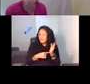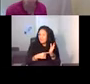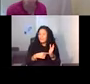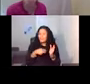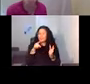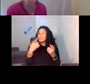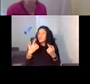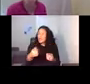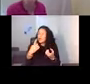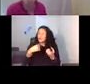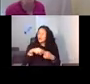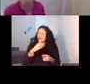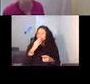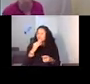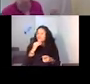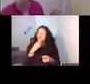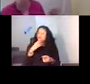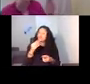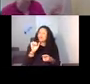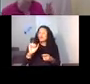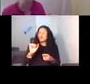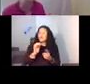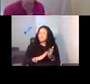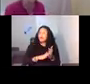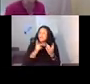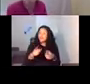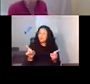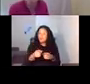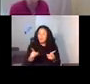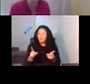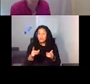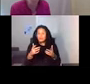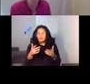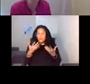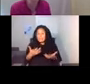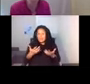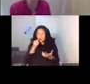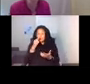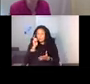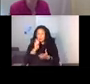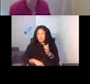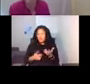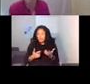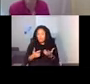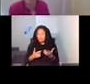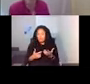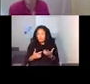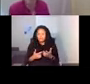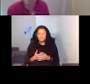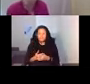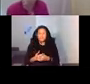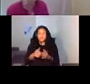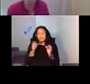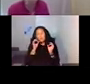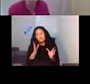use a piece of her mother's, which is now no longer possible to buy, is out of print. So that was wonderful.